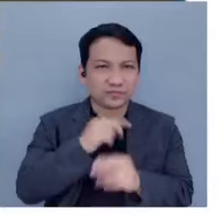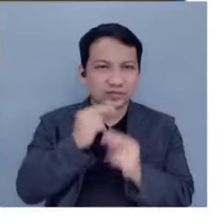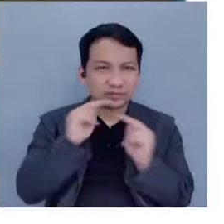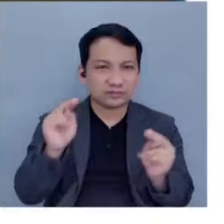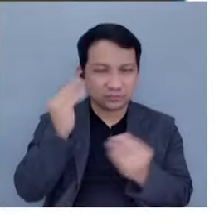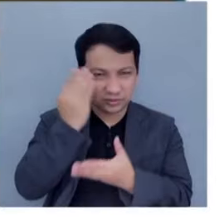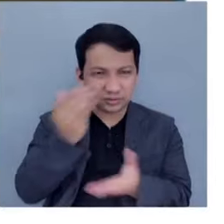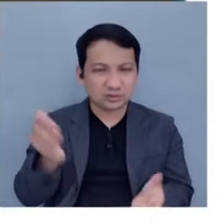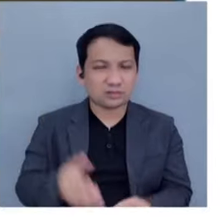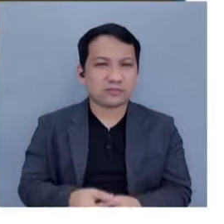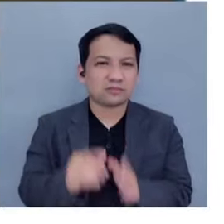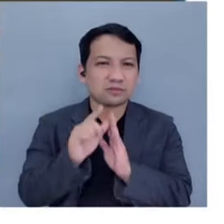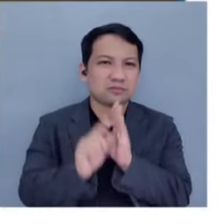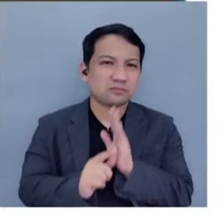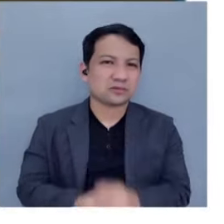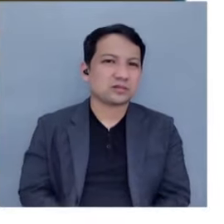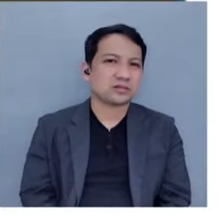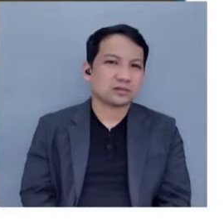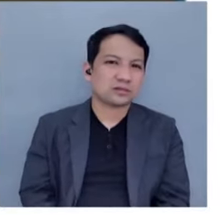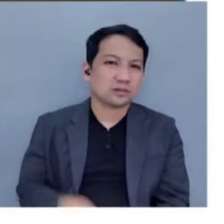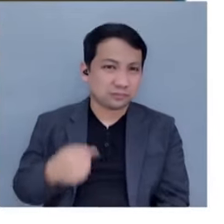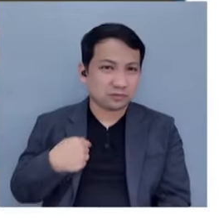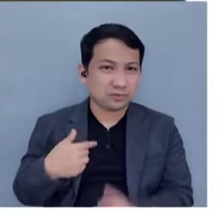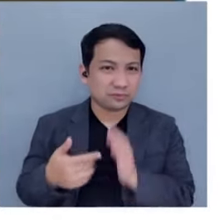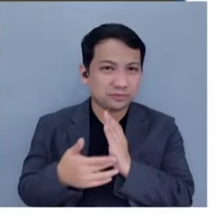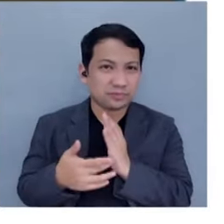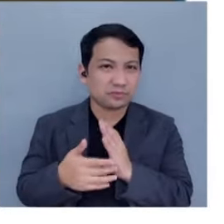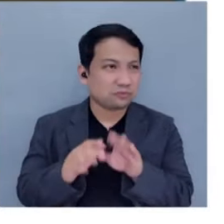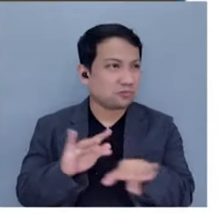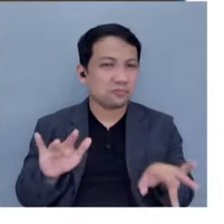law, because you're not technically violating anything.